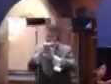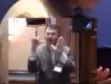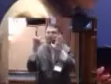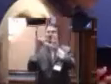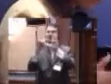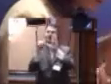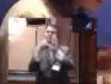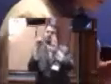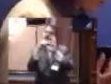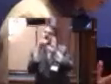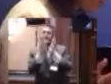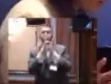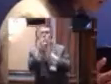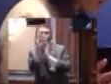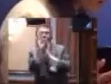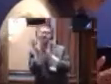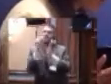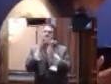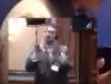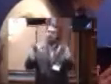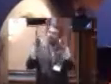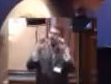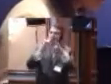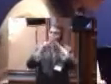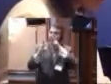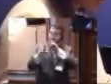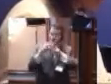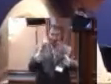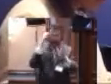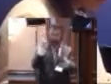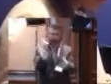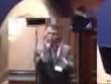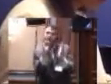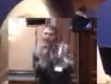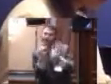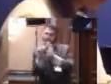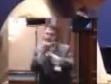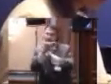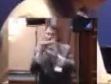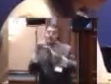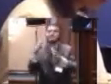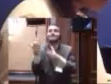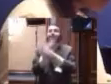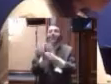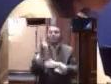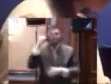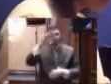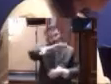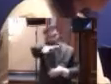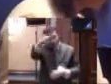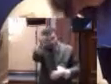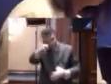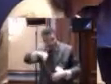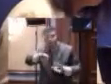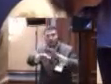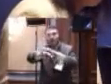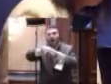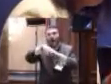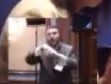Constitution. This document was tabled at a meeting of the Constitutional